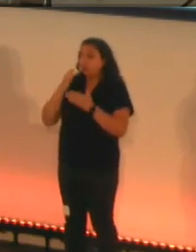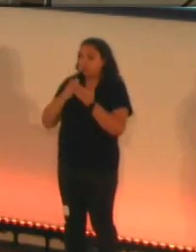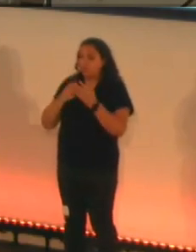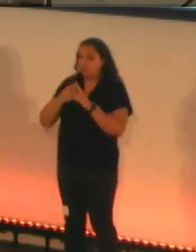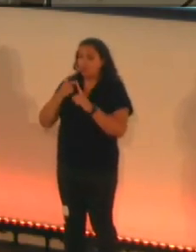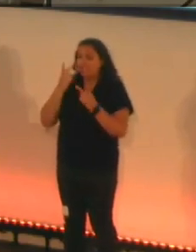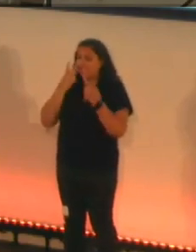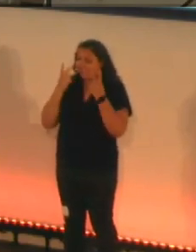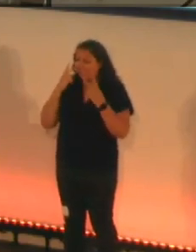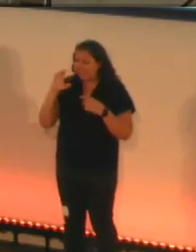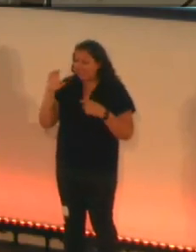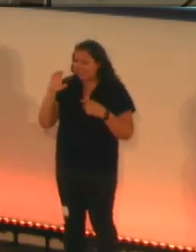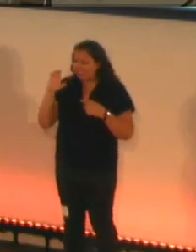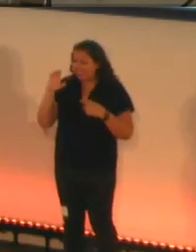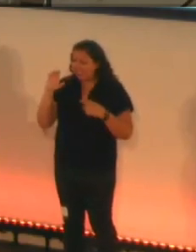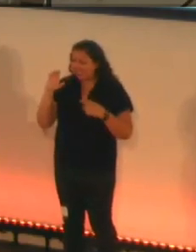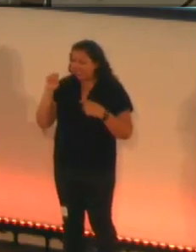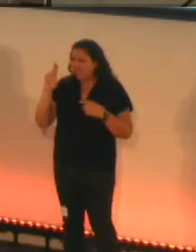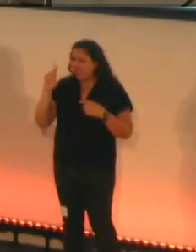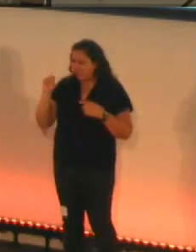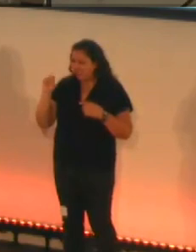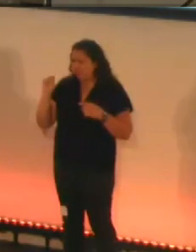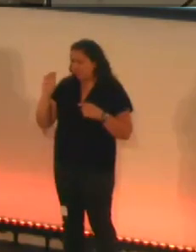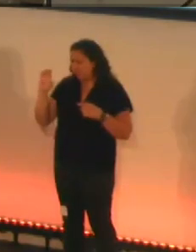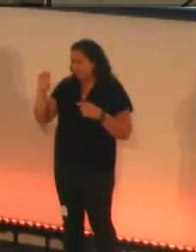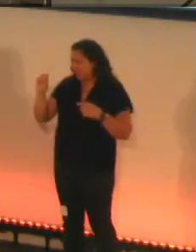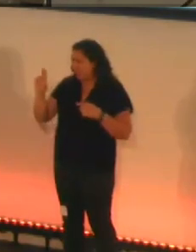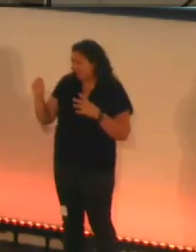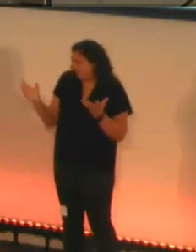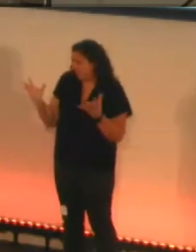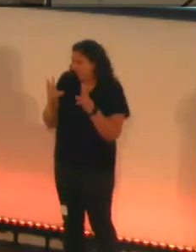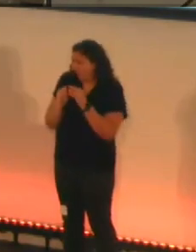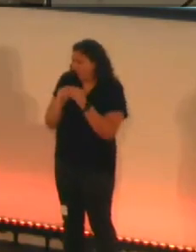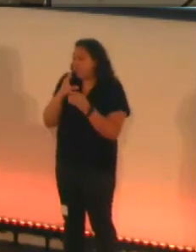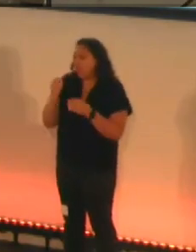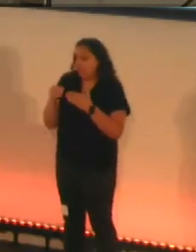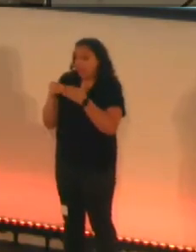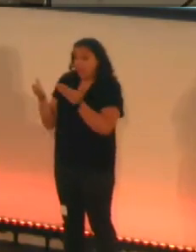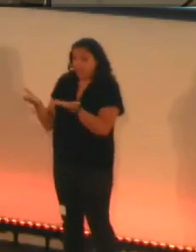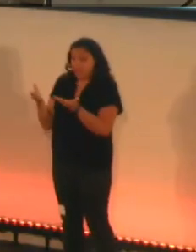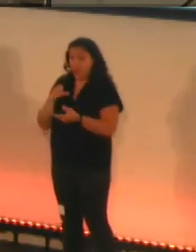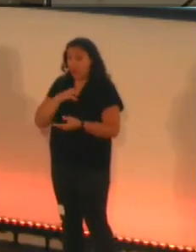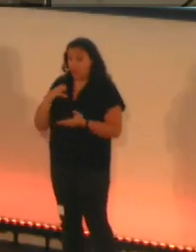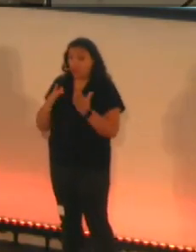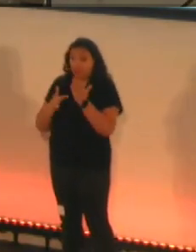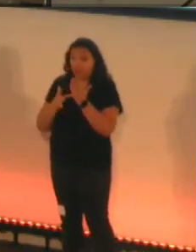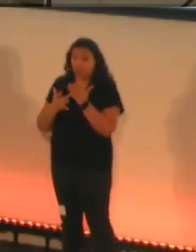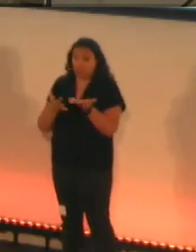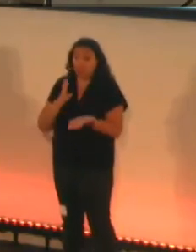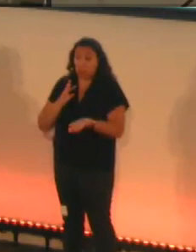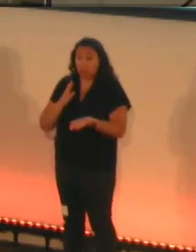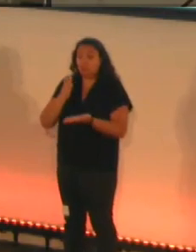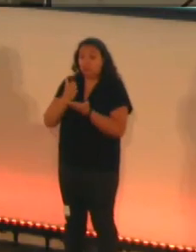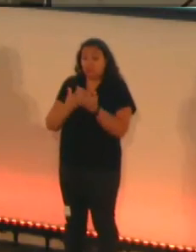basically, so a big accessibility tech conference, and the guide was actually here at Cornell Tech. So there were participants